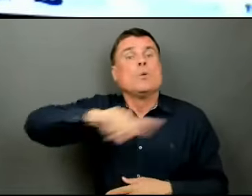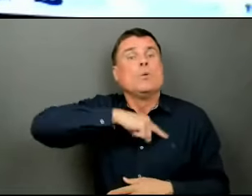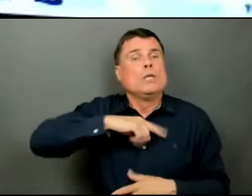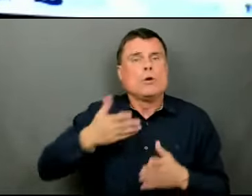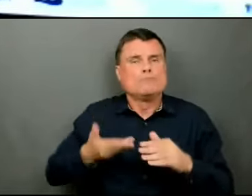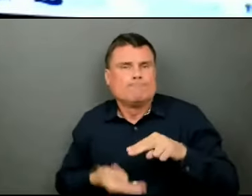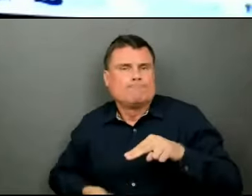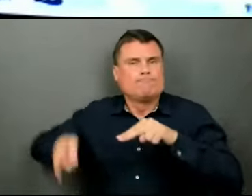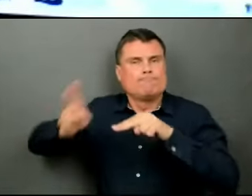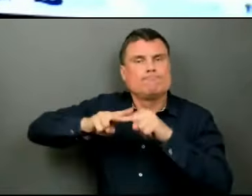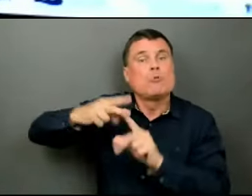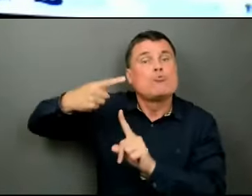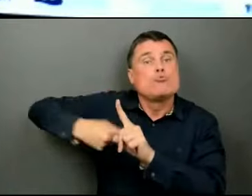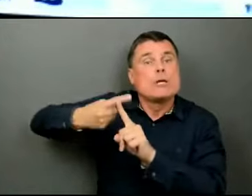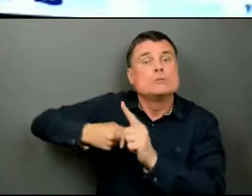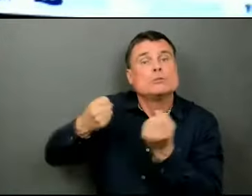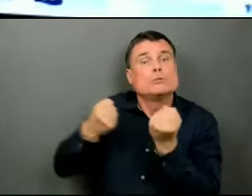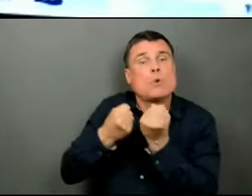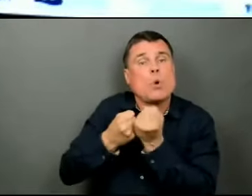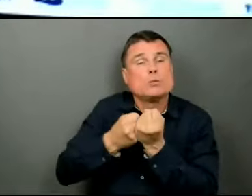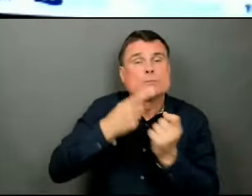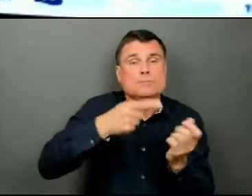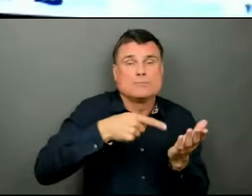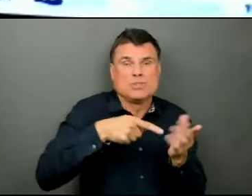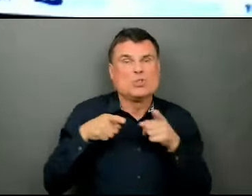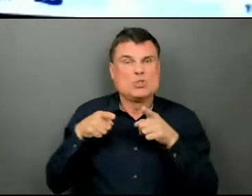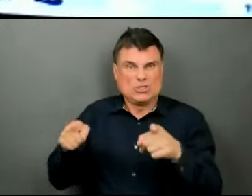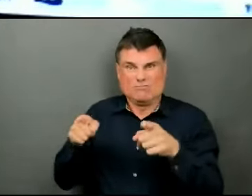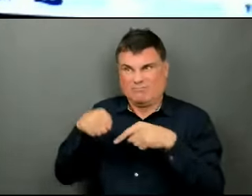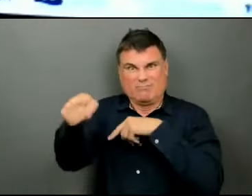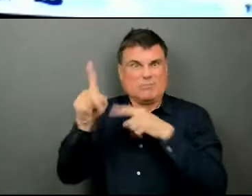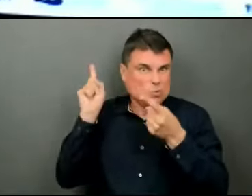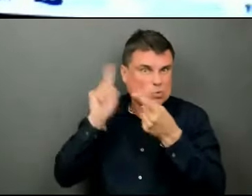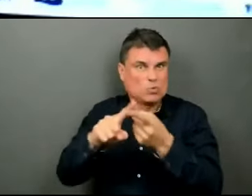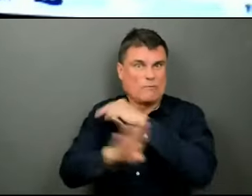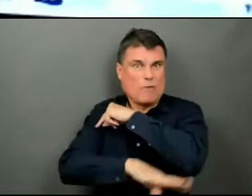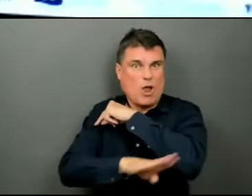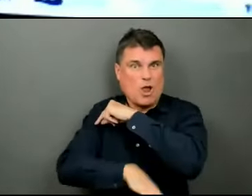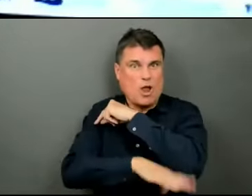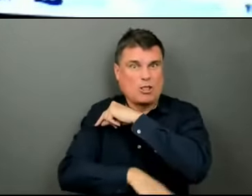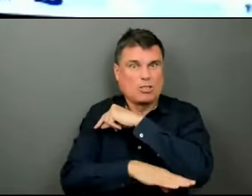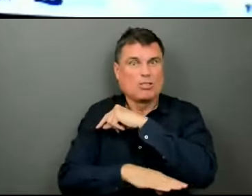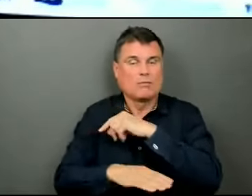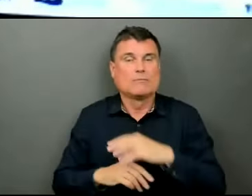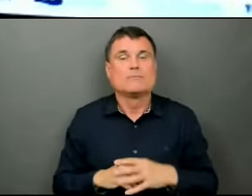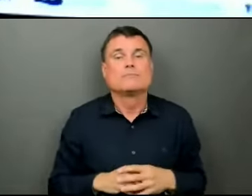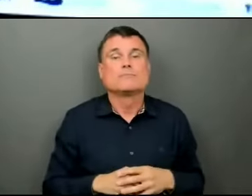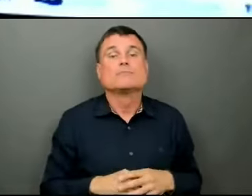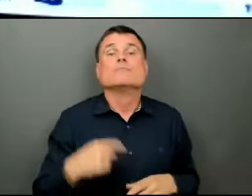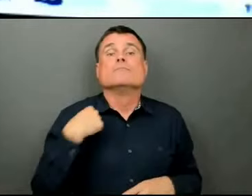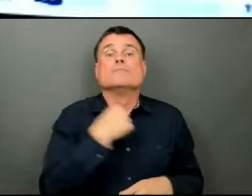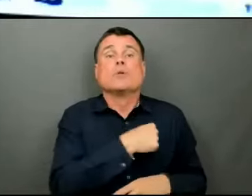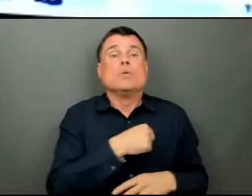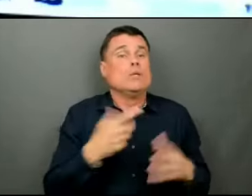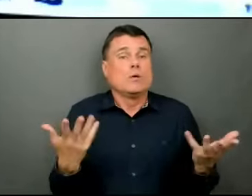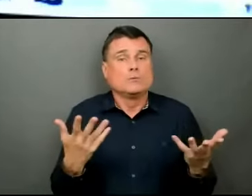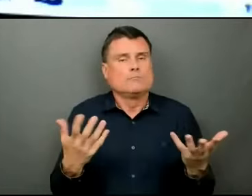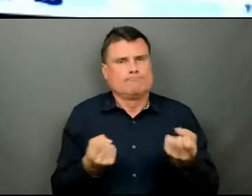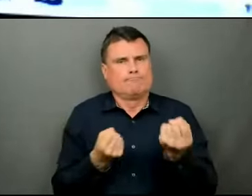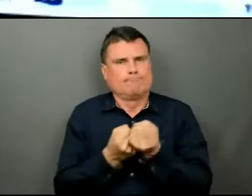fall. We're making investments in tourism businesses to help them recover and support festivals and cultural